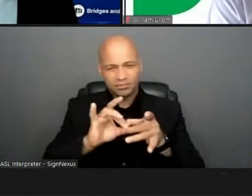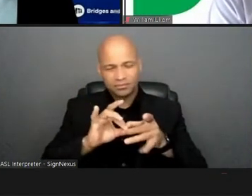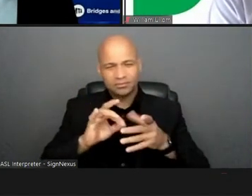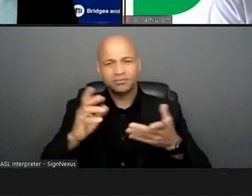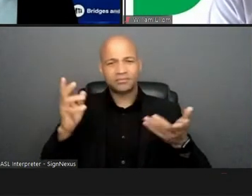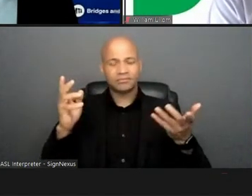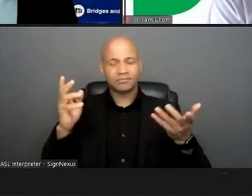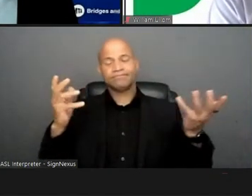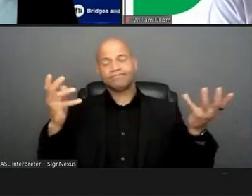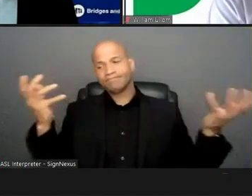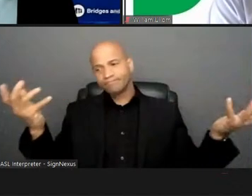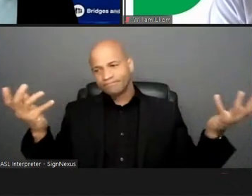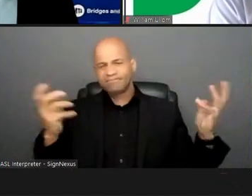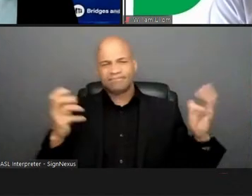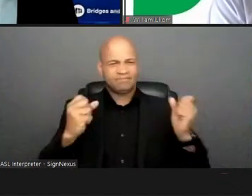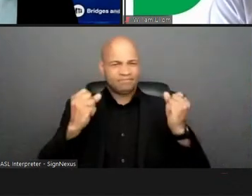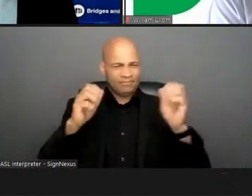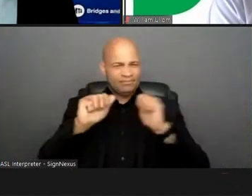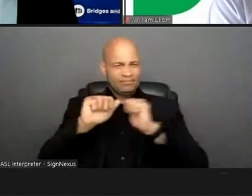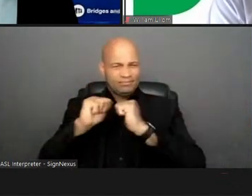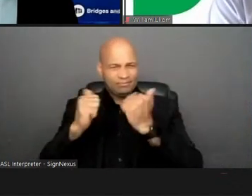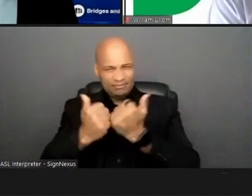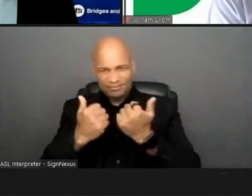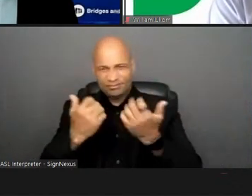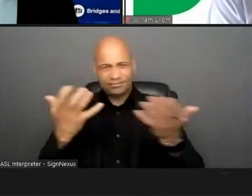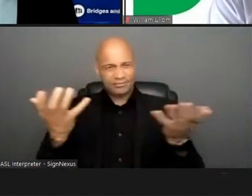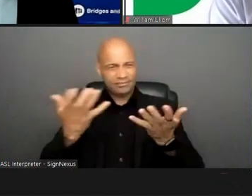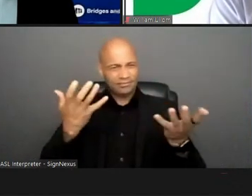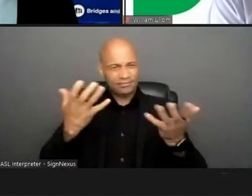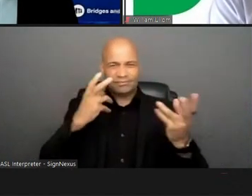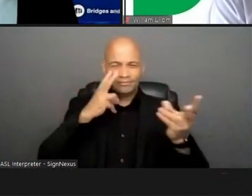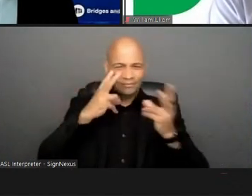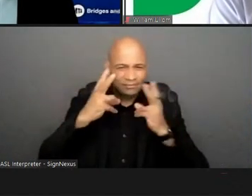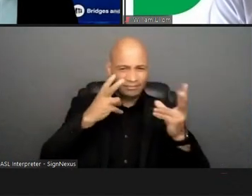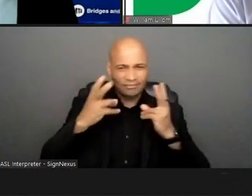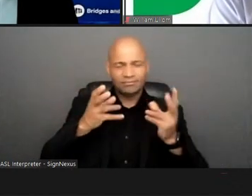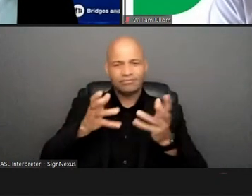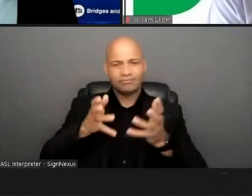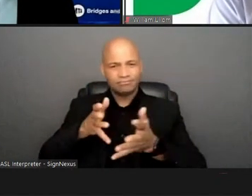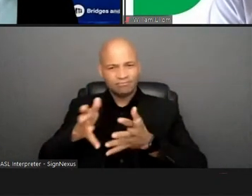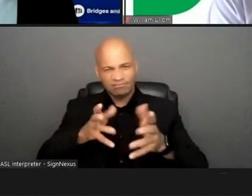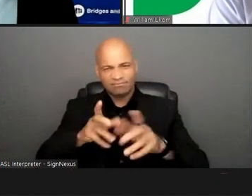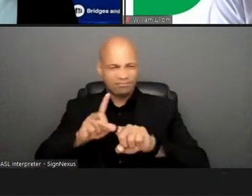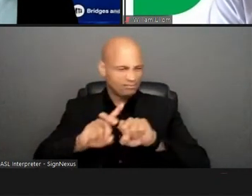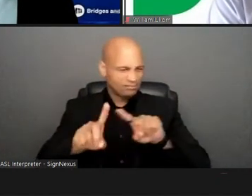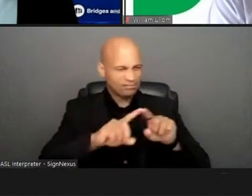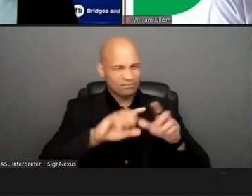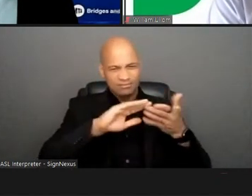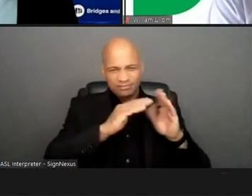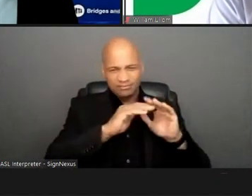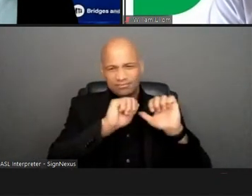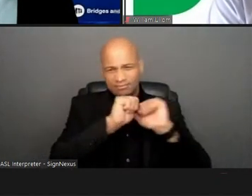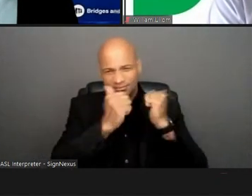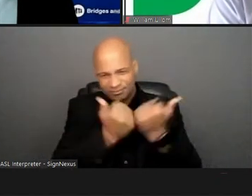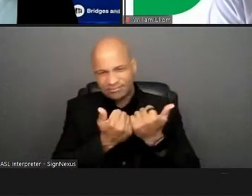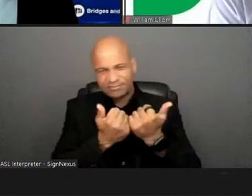um you know as there's so many agencies I see before me and I've dealt with various City agencies on this on similar problems in